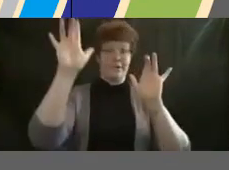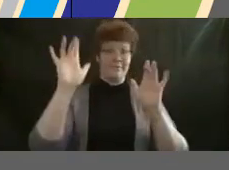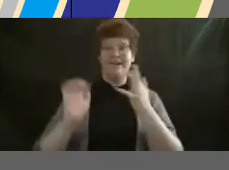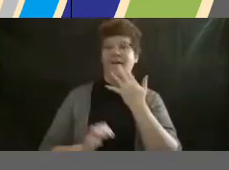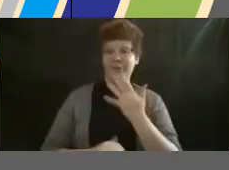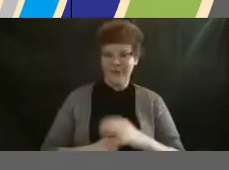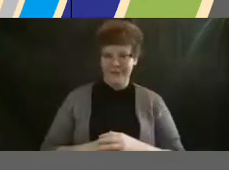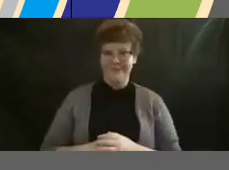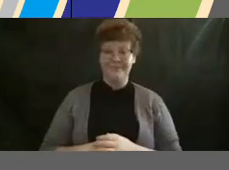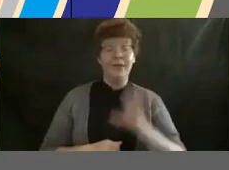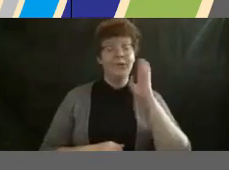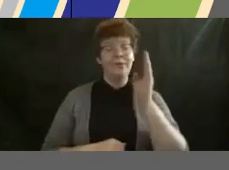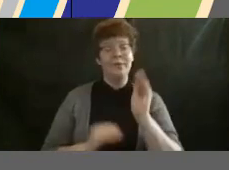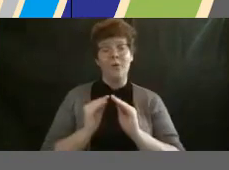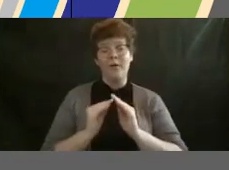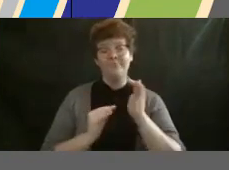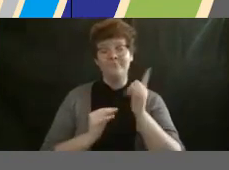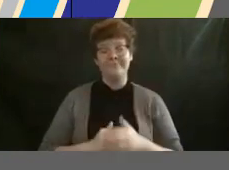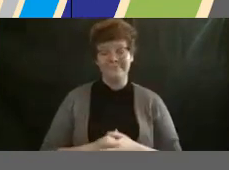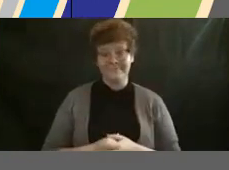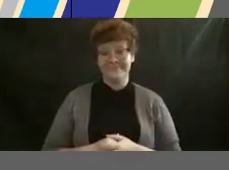So to change the color,